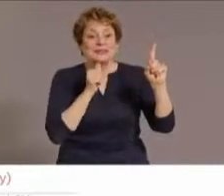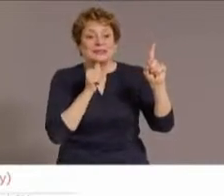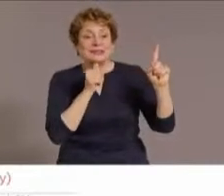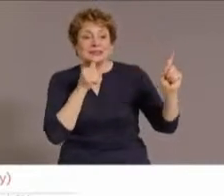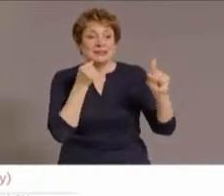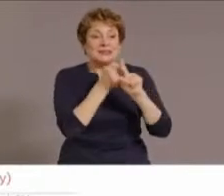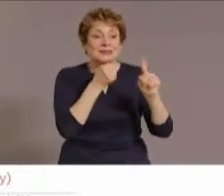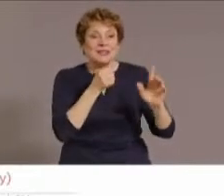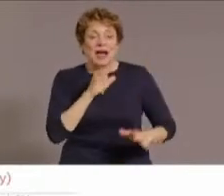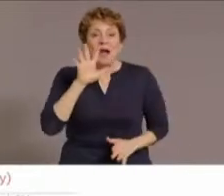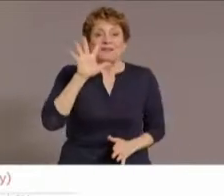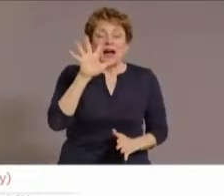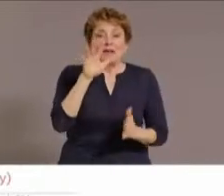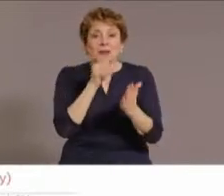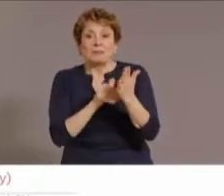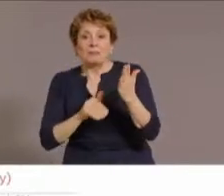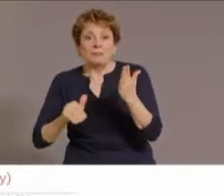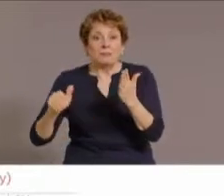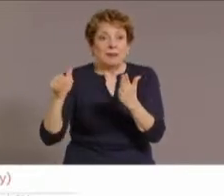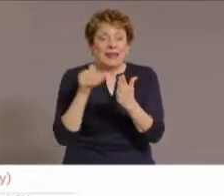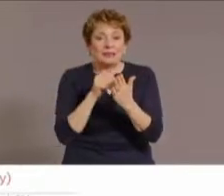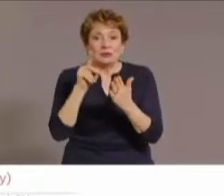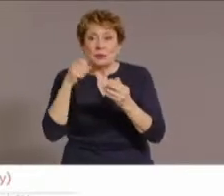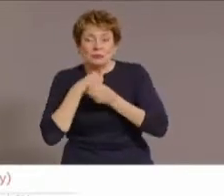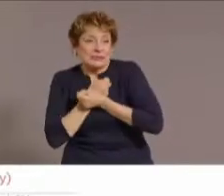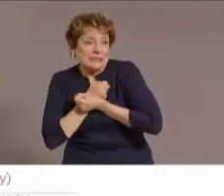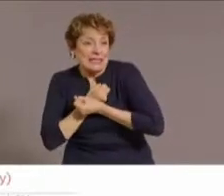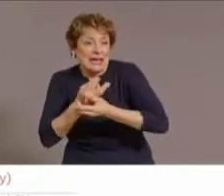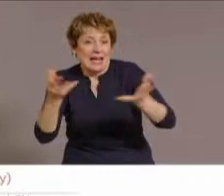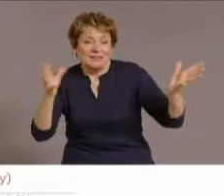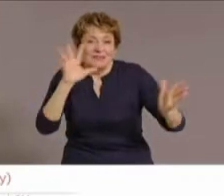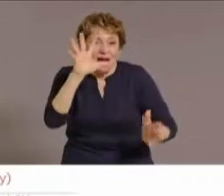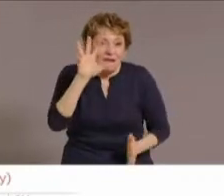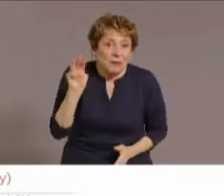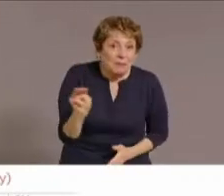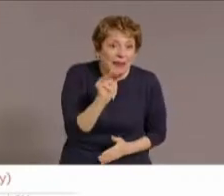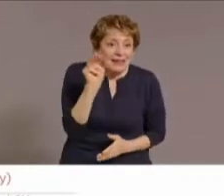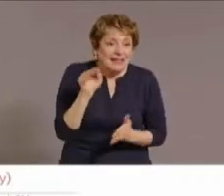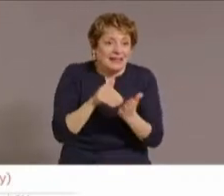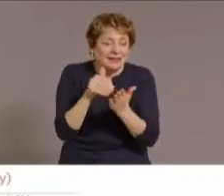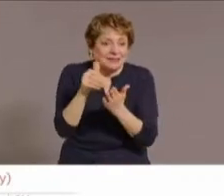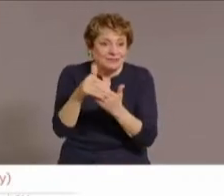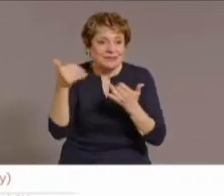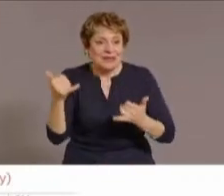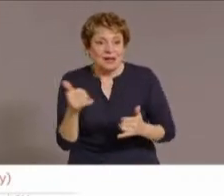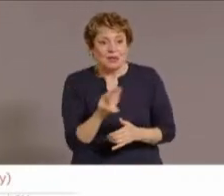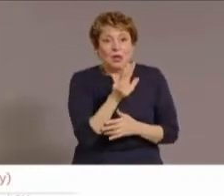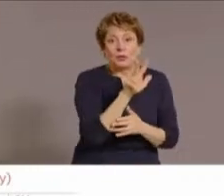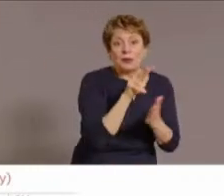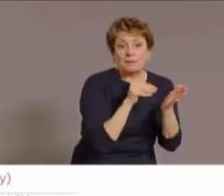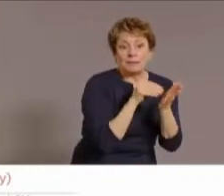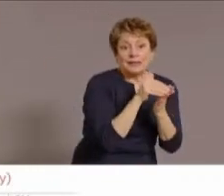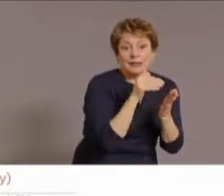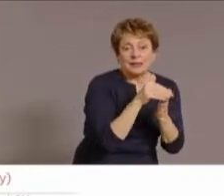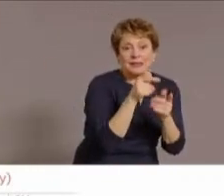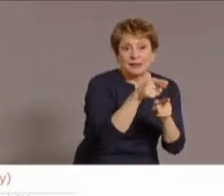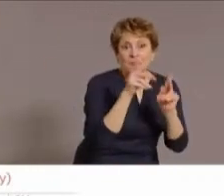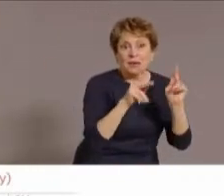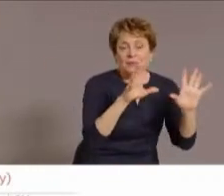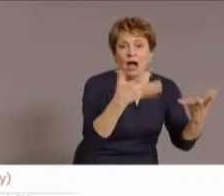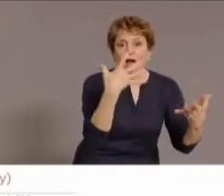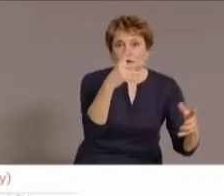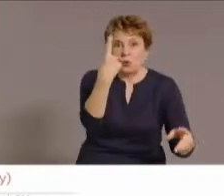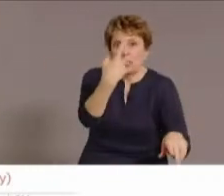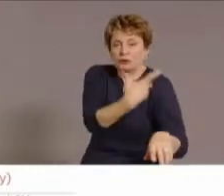almost 3 million unique Arizonans receiving at least 1 dose. And almost 2.3 million Arizonans have